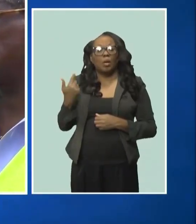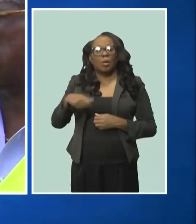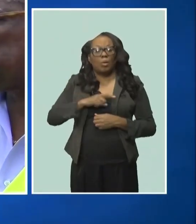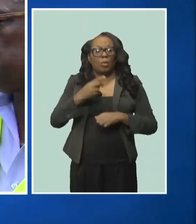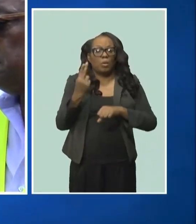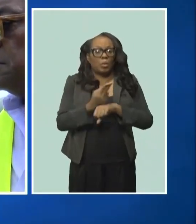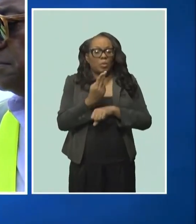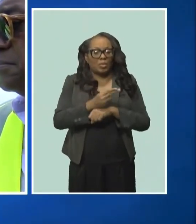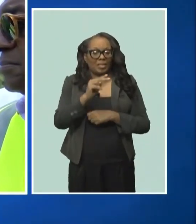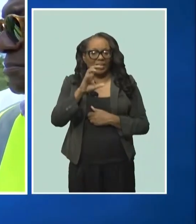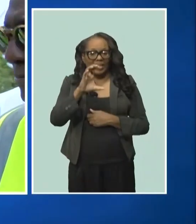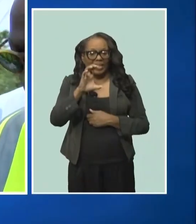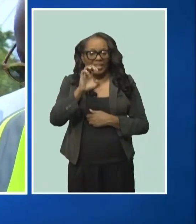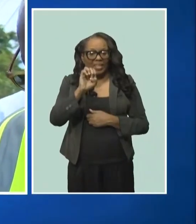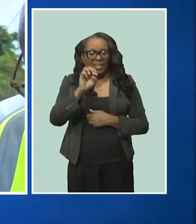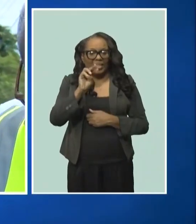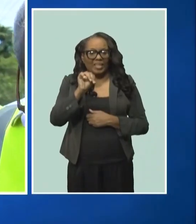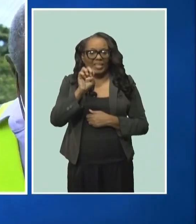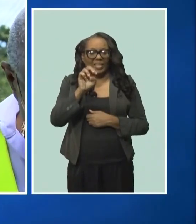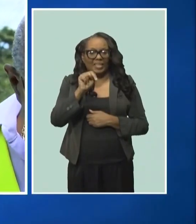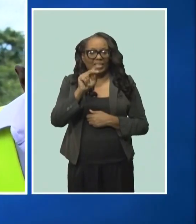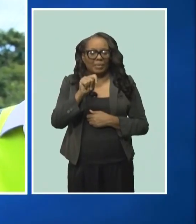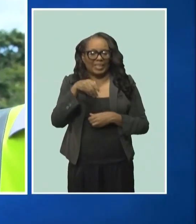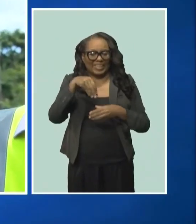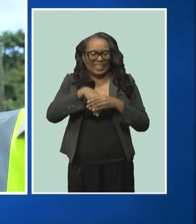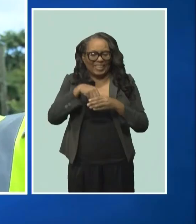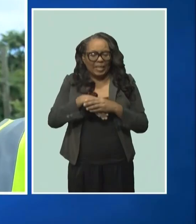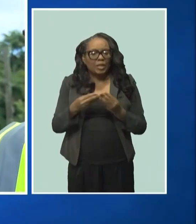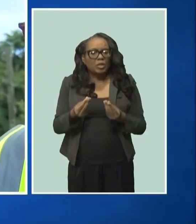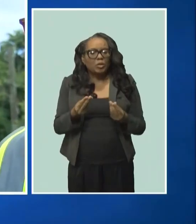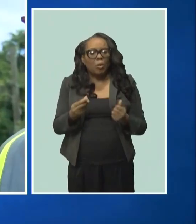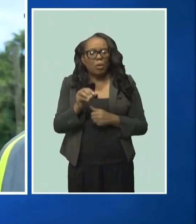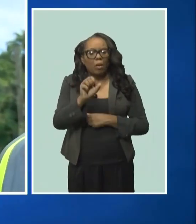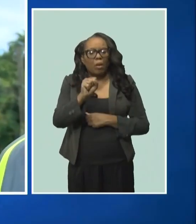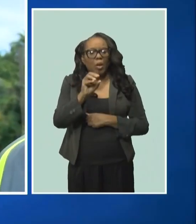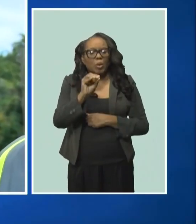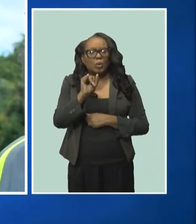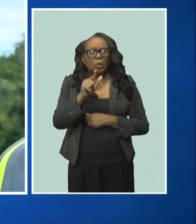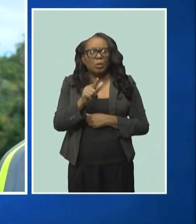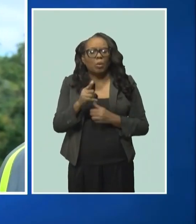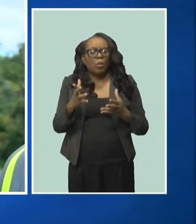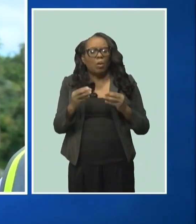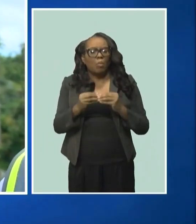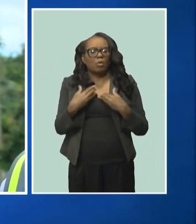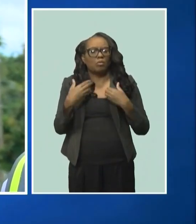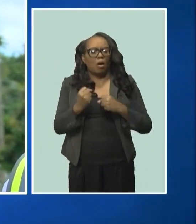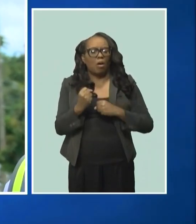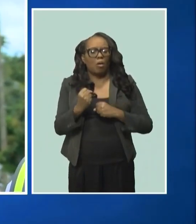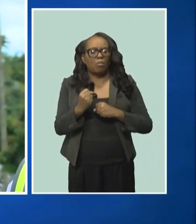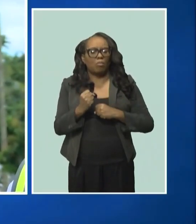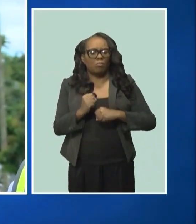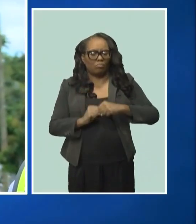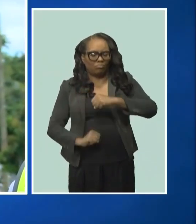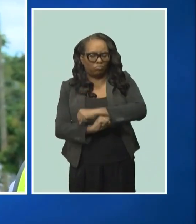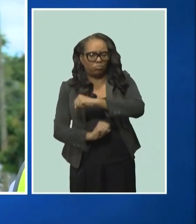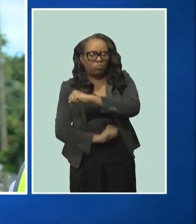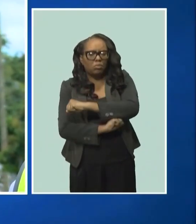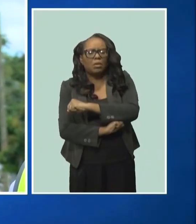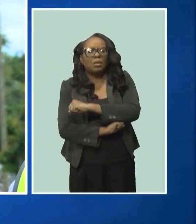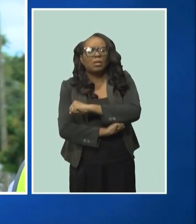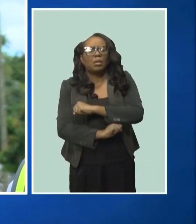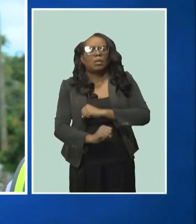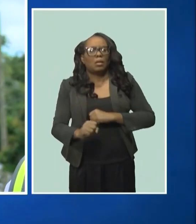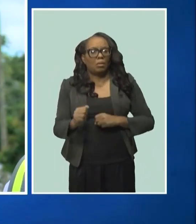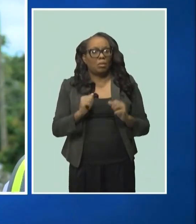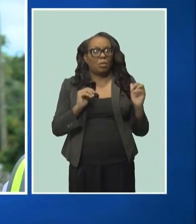get better stabilization of the base structure as well. So we are hoping that with that, as